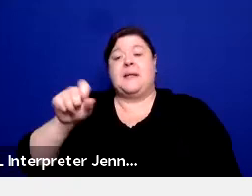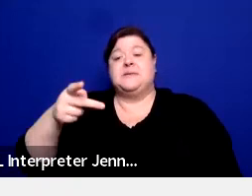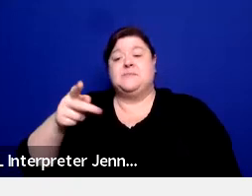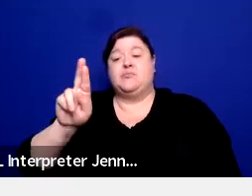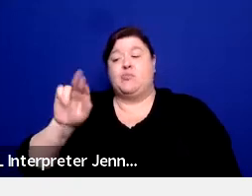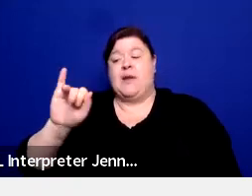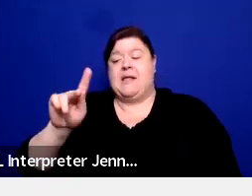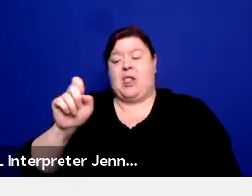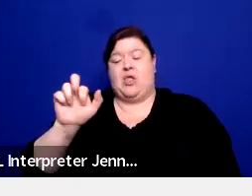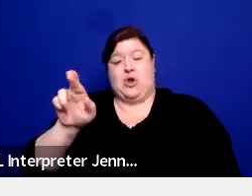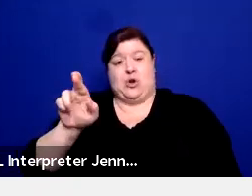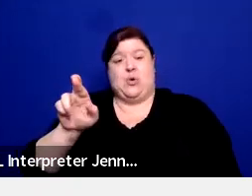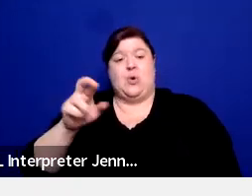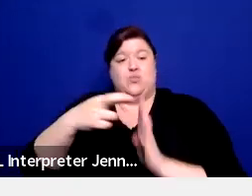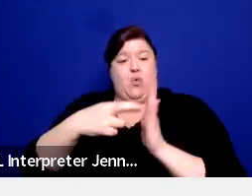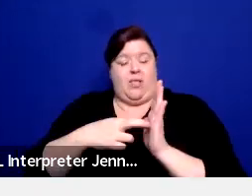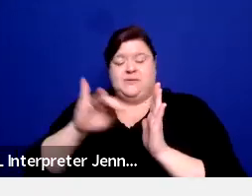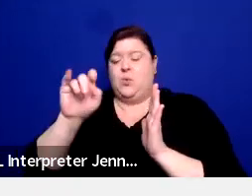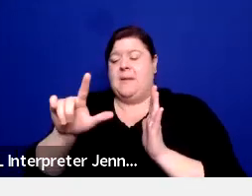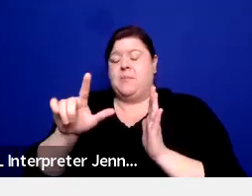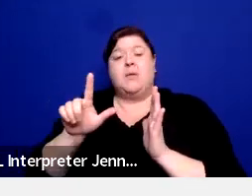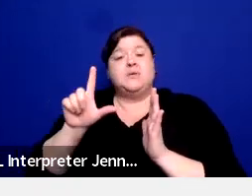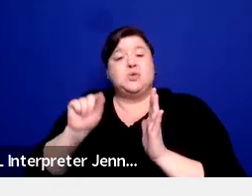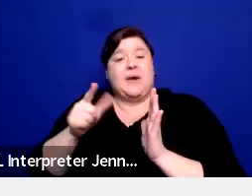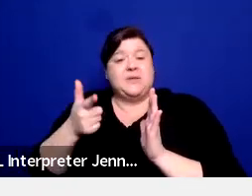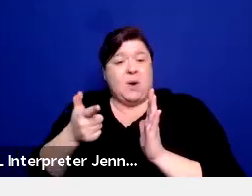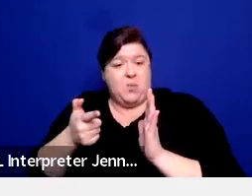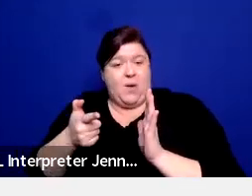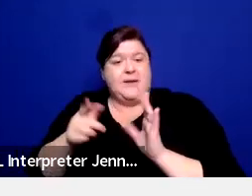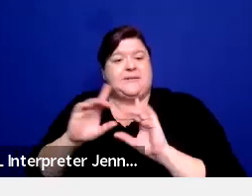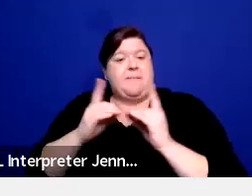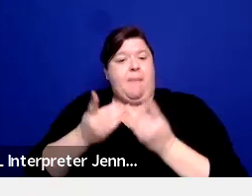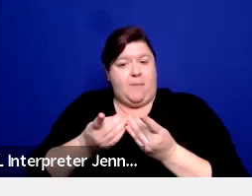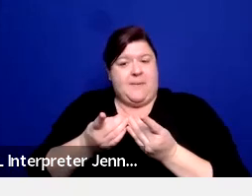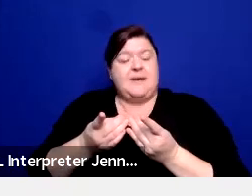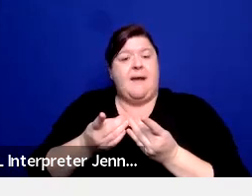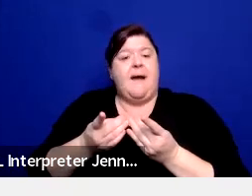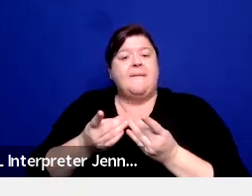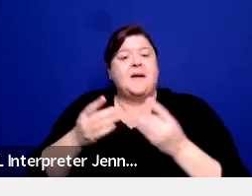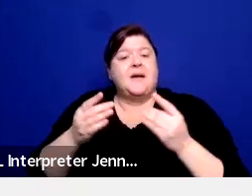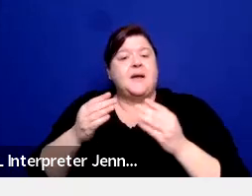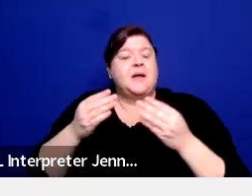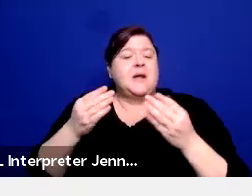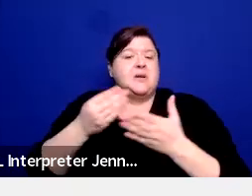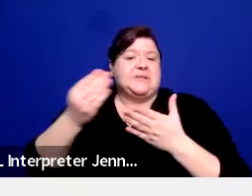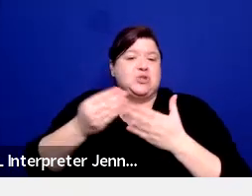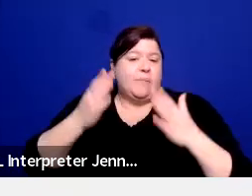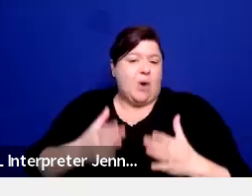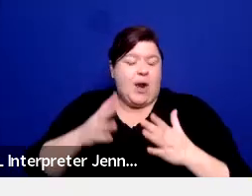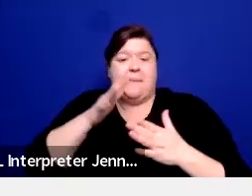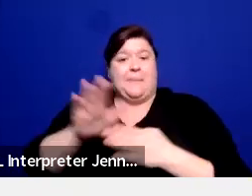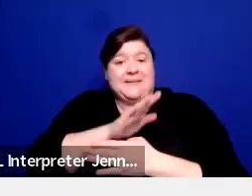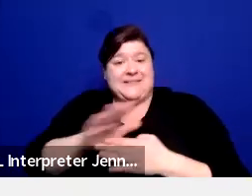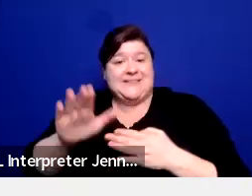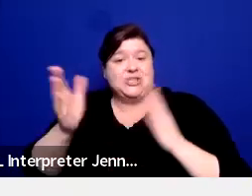April of 2021, the Department of Consumer and Business Services adopted rules that required new registered